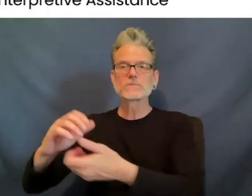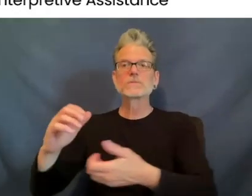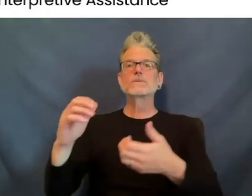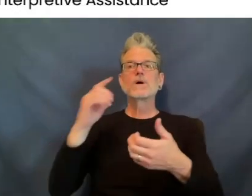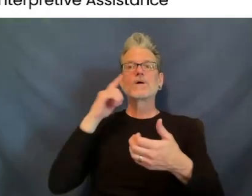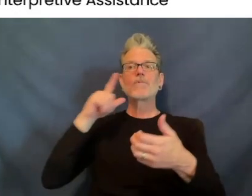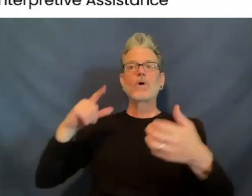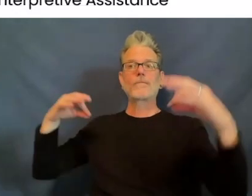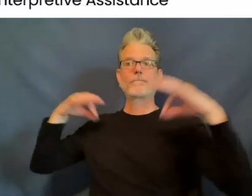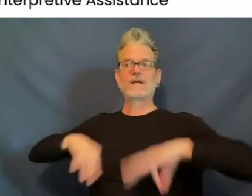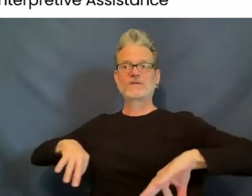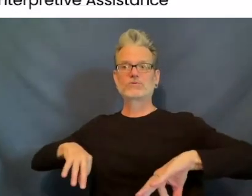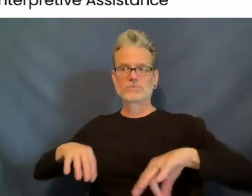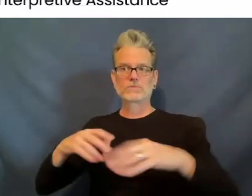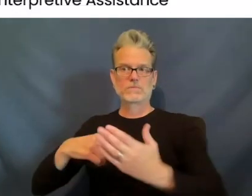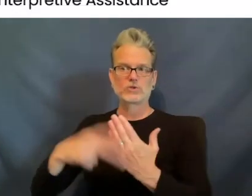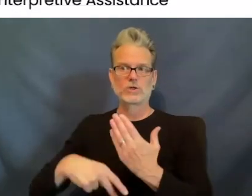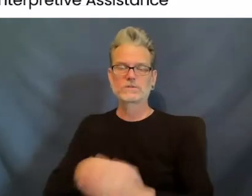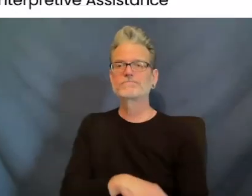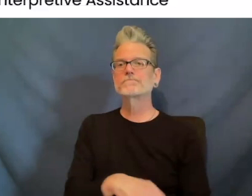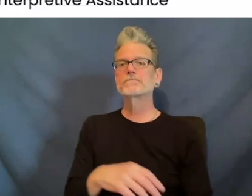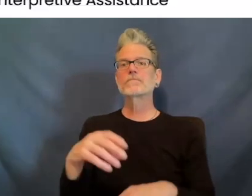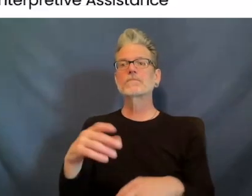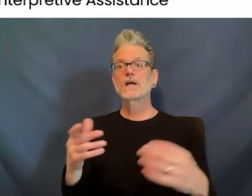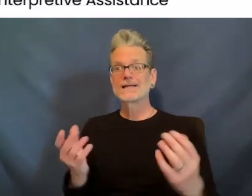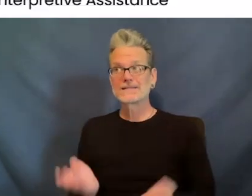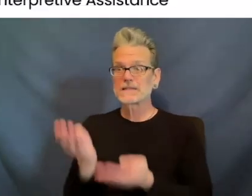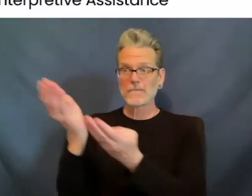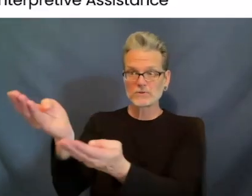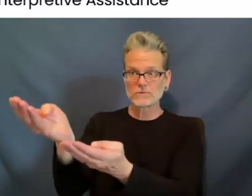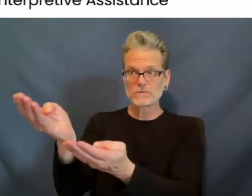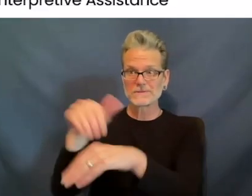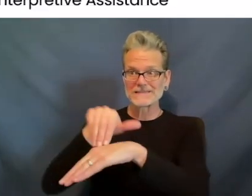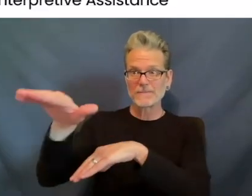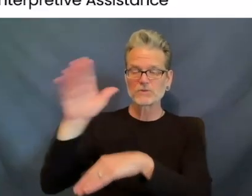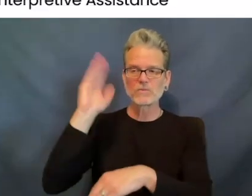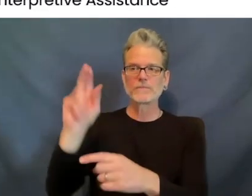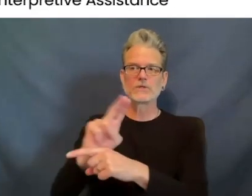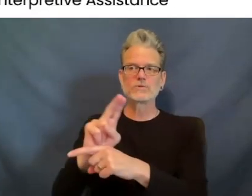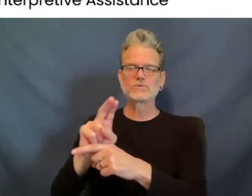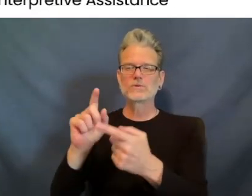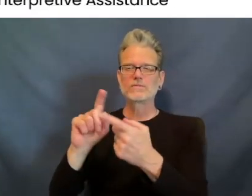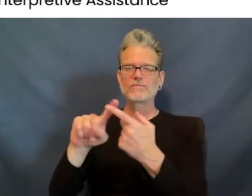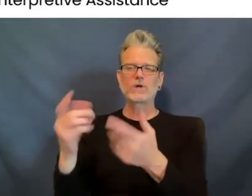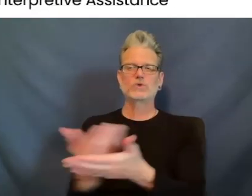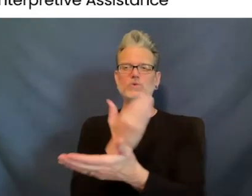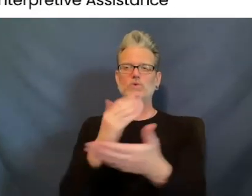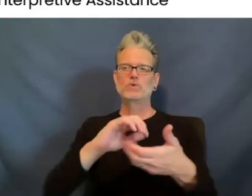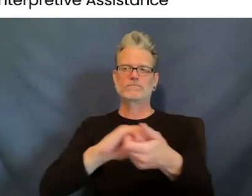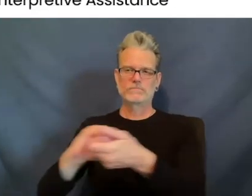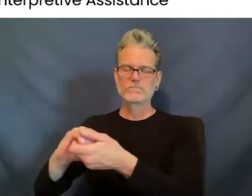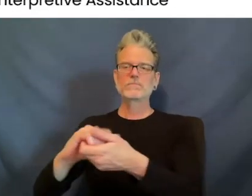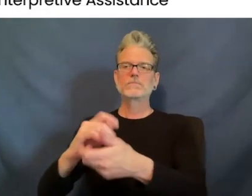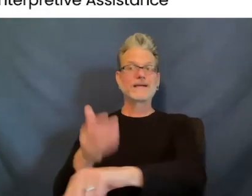beneficial projects. Submissions will be used to identify new partnership opportunities, enhance